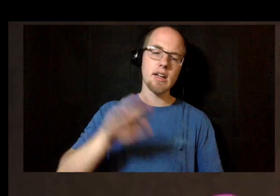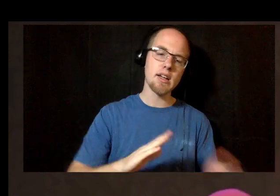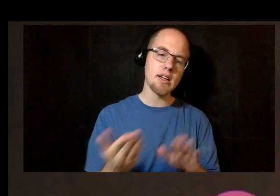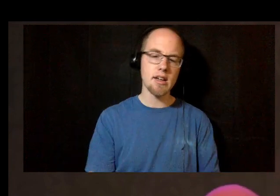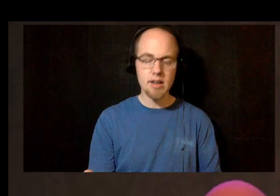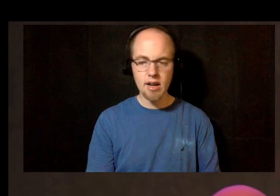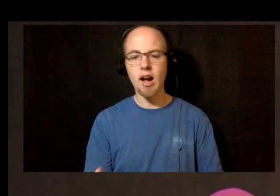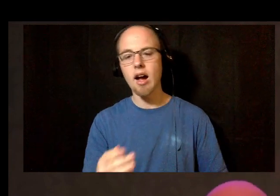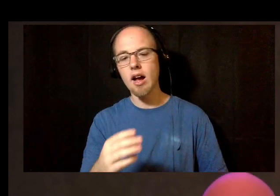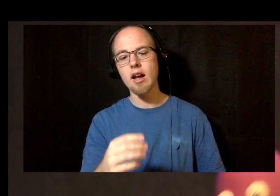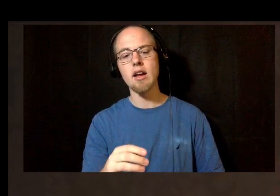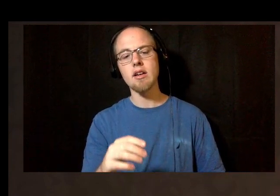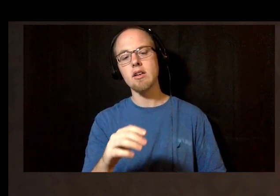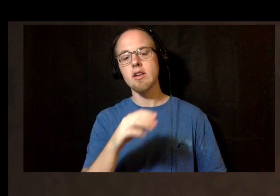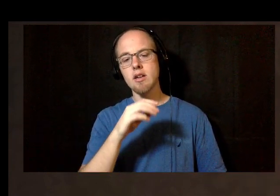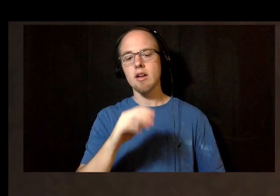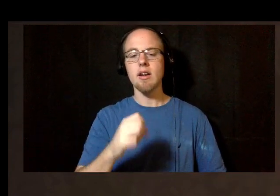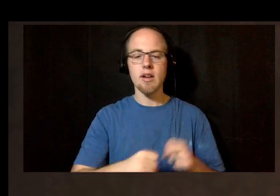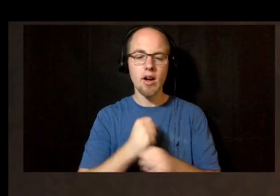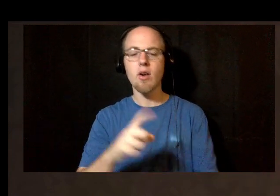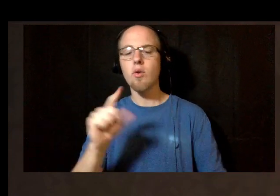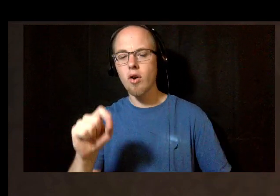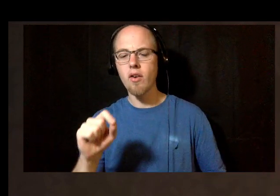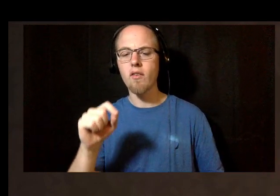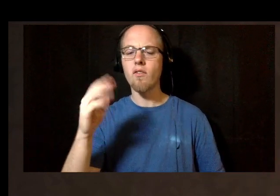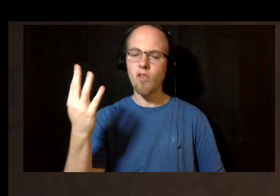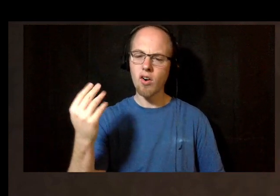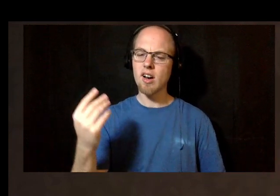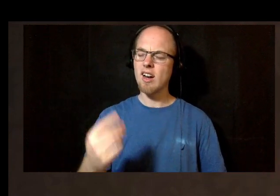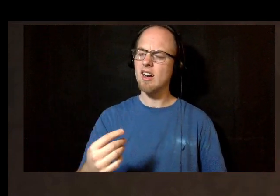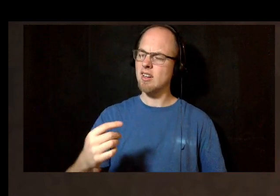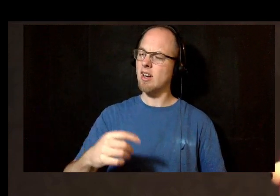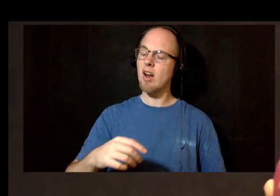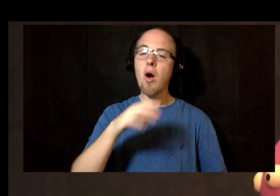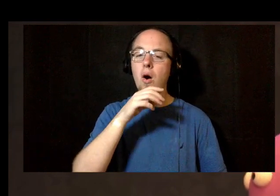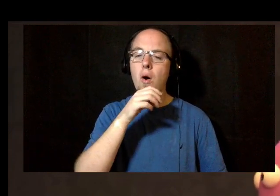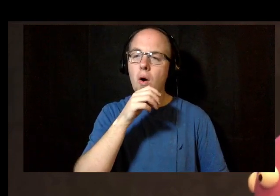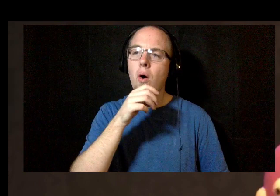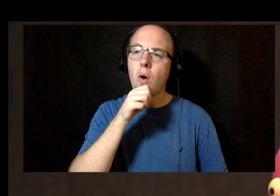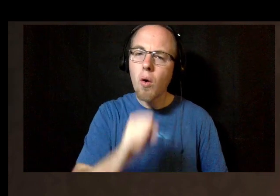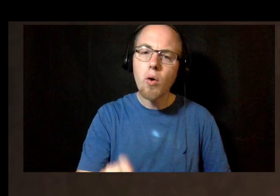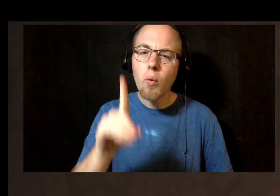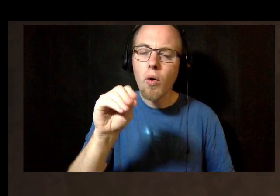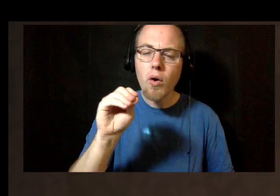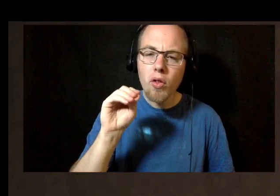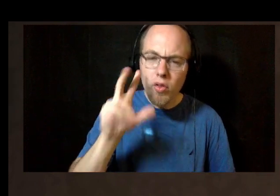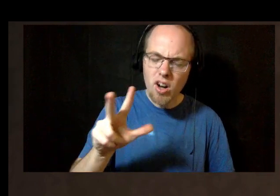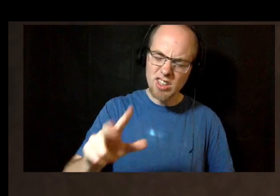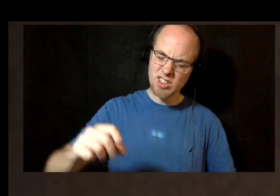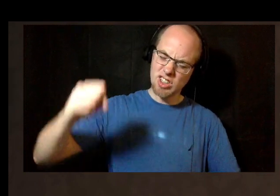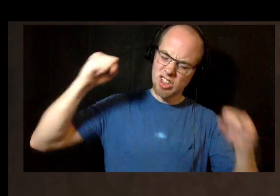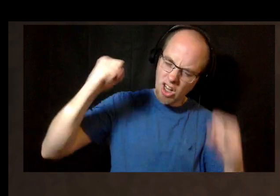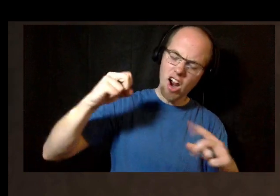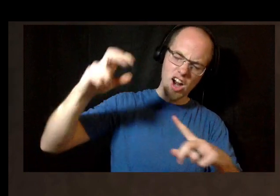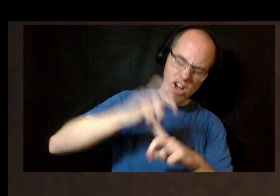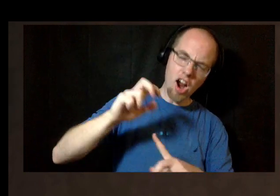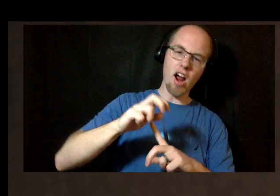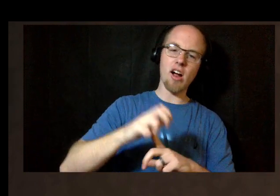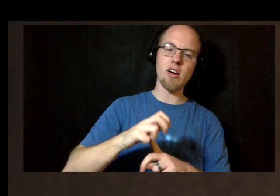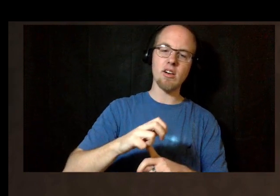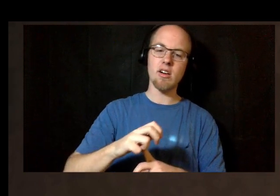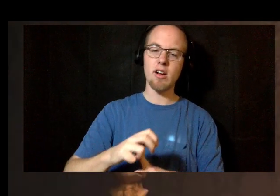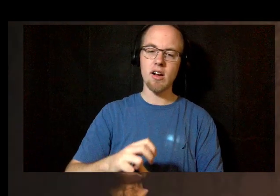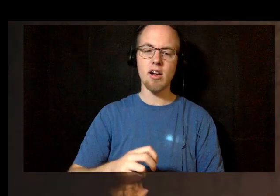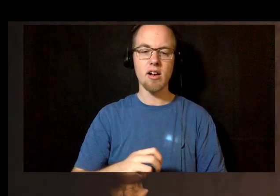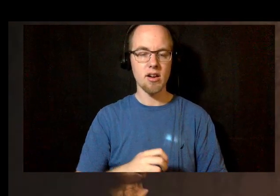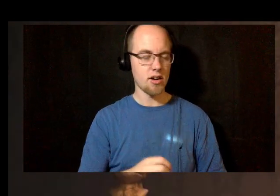103, like a fucking boss. Anyway, before Alice Alice died, she was pretty much the last line of defence between